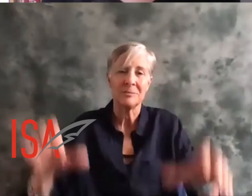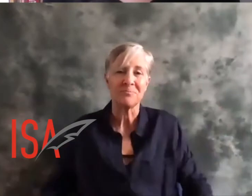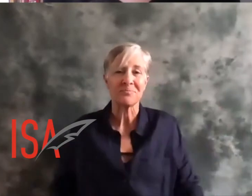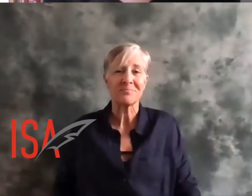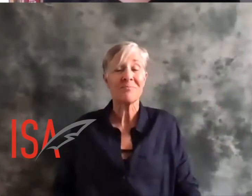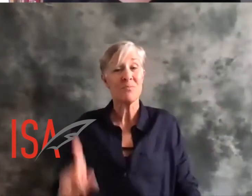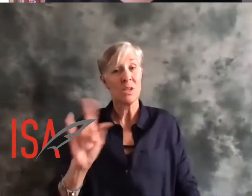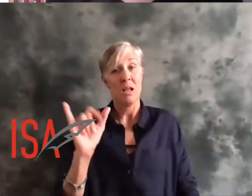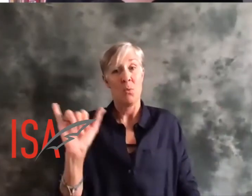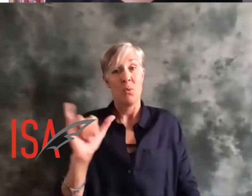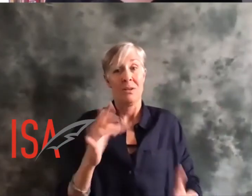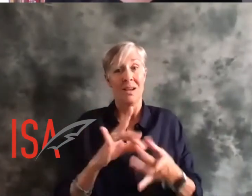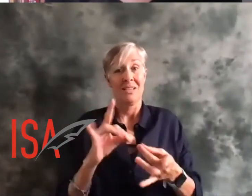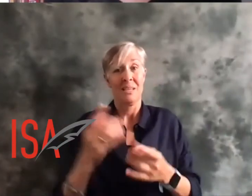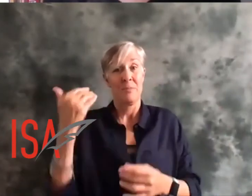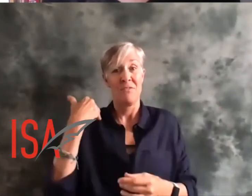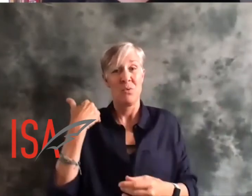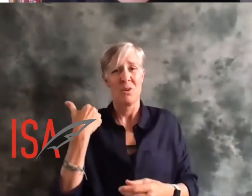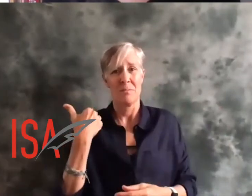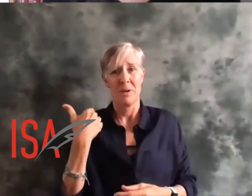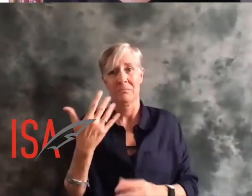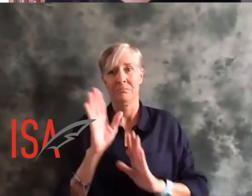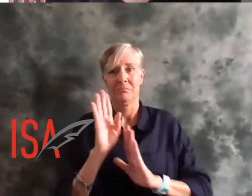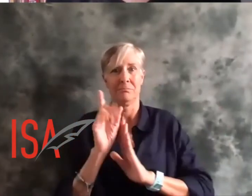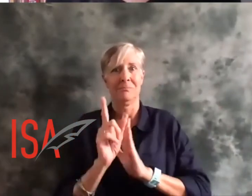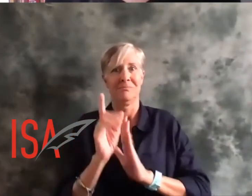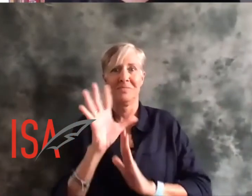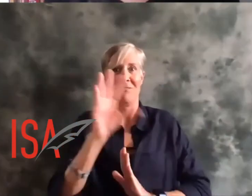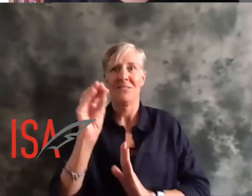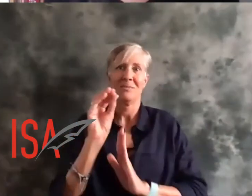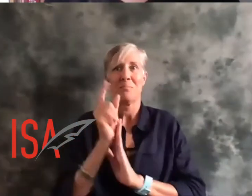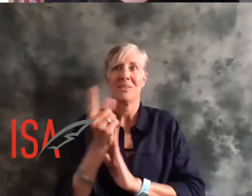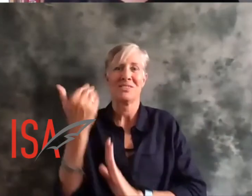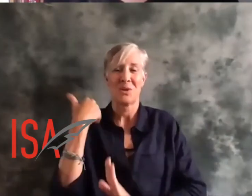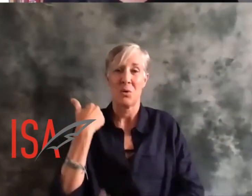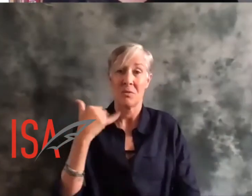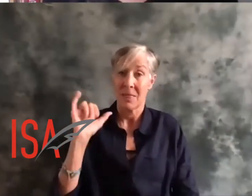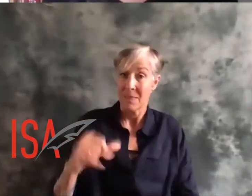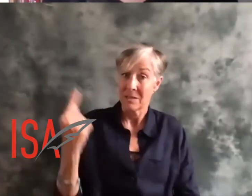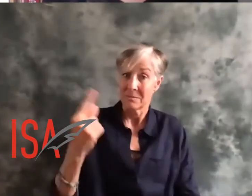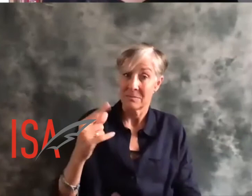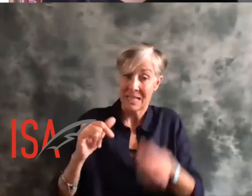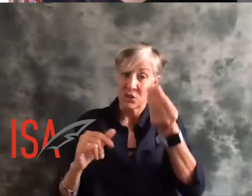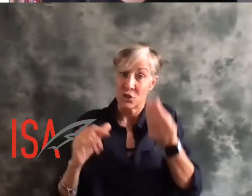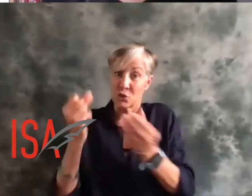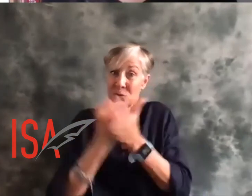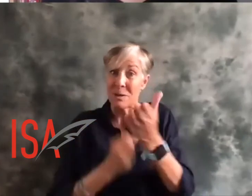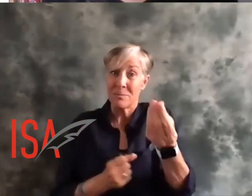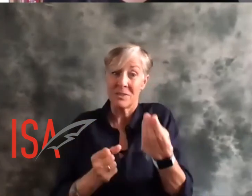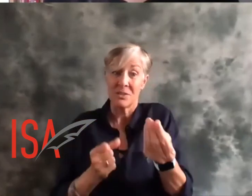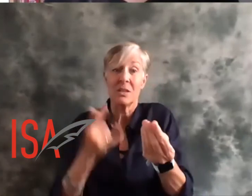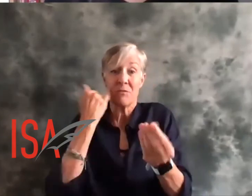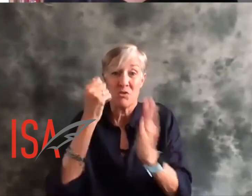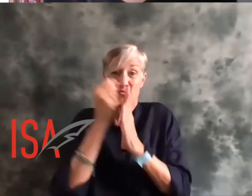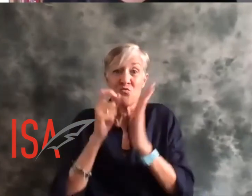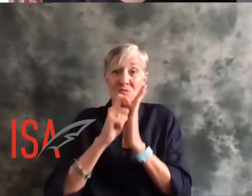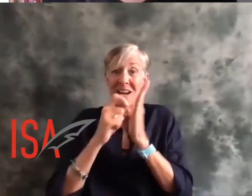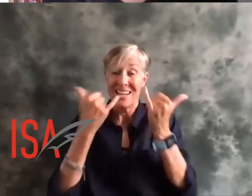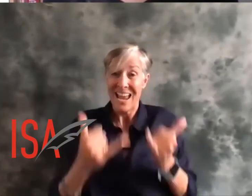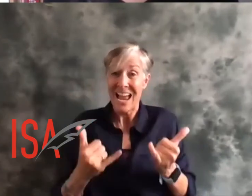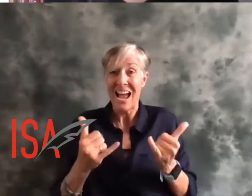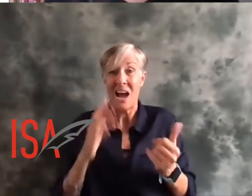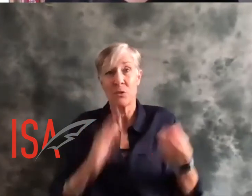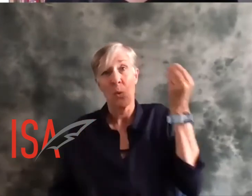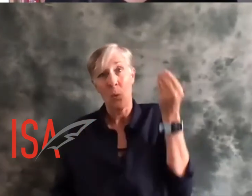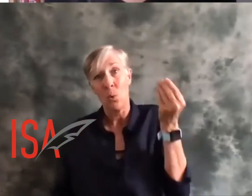that I made like 50 minutes ago. You know, is this something that you are going to love in 5 to 10 years, for however long